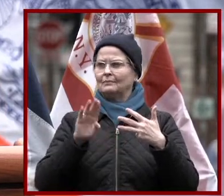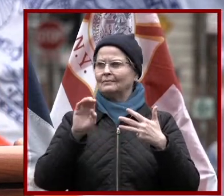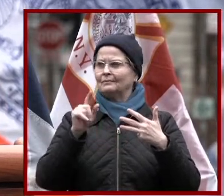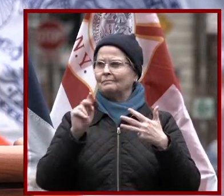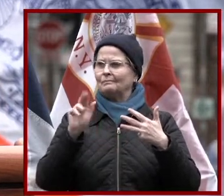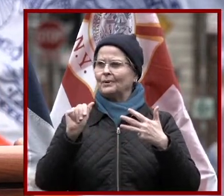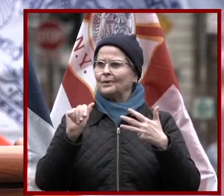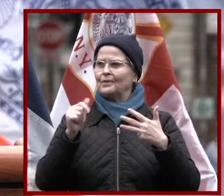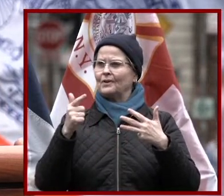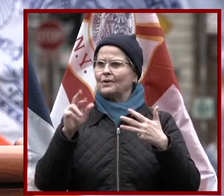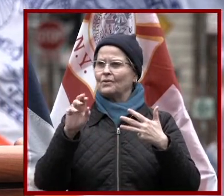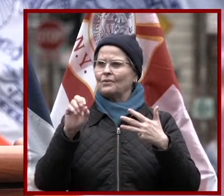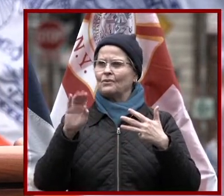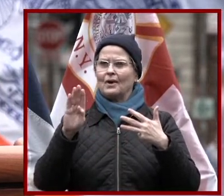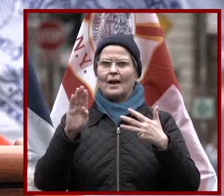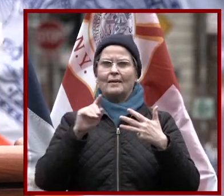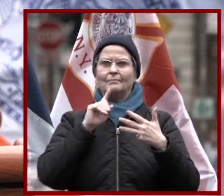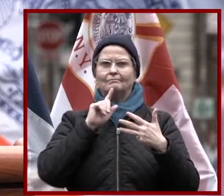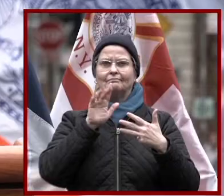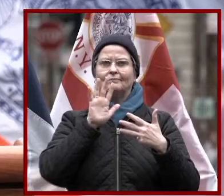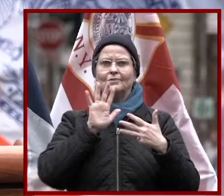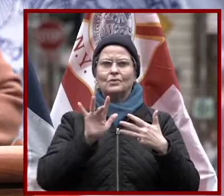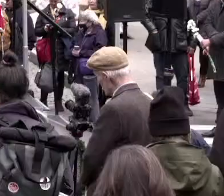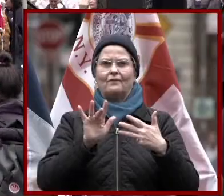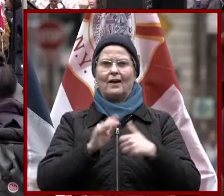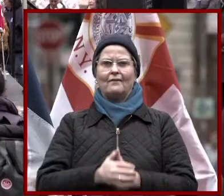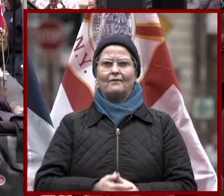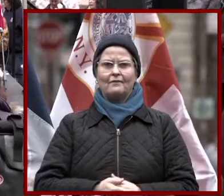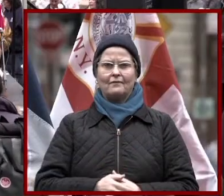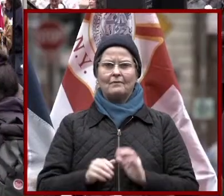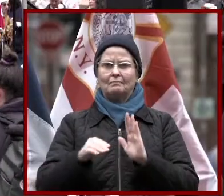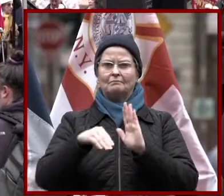Bertha Greb, age 25. Thank you.